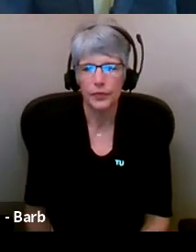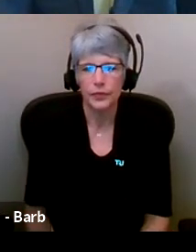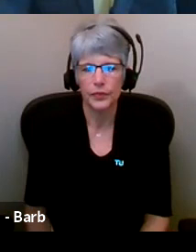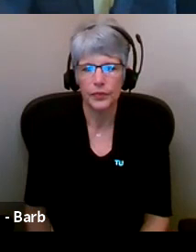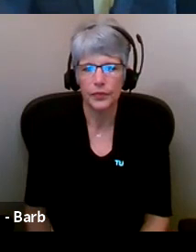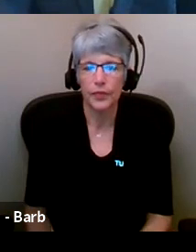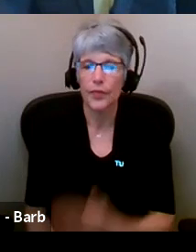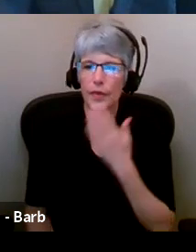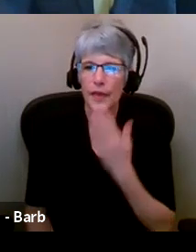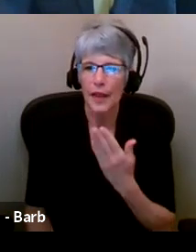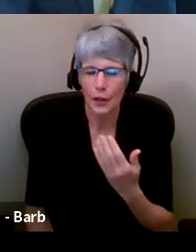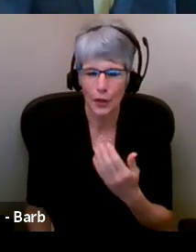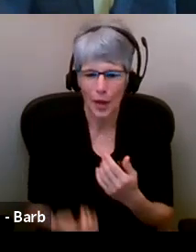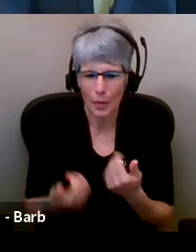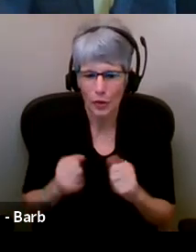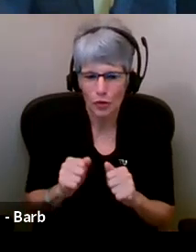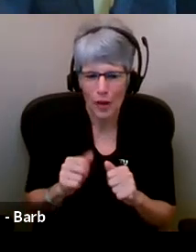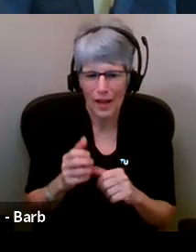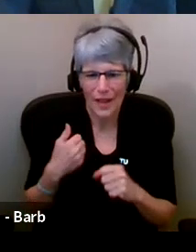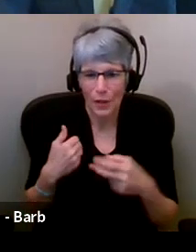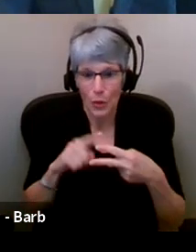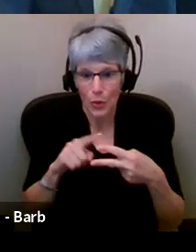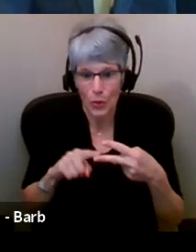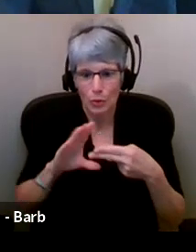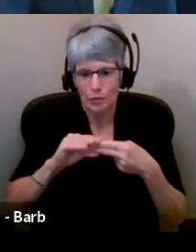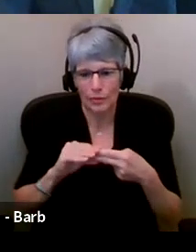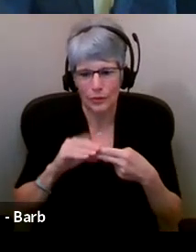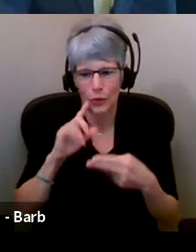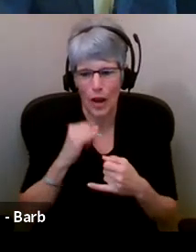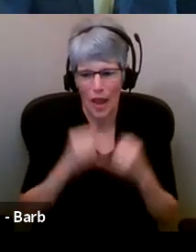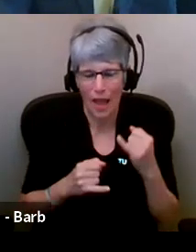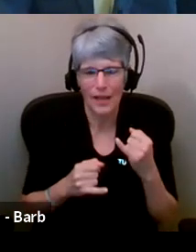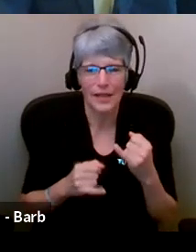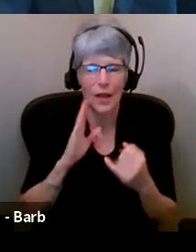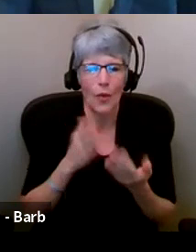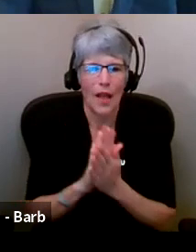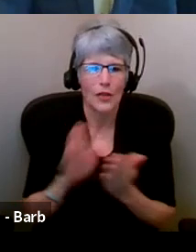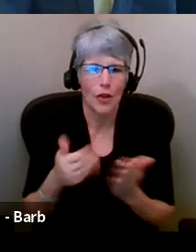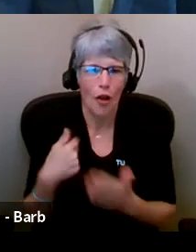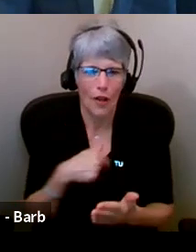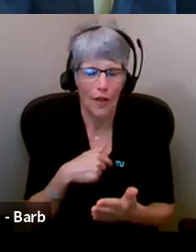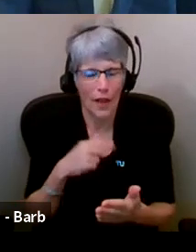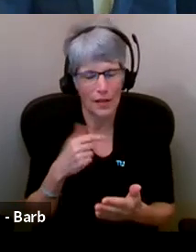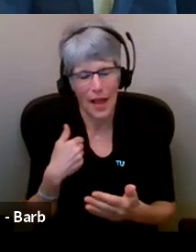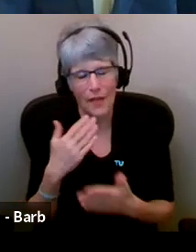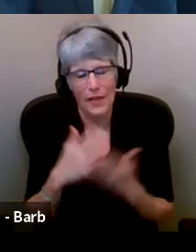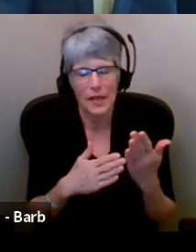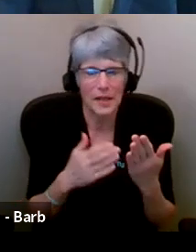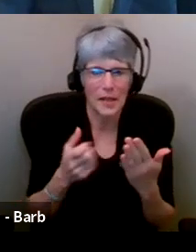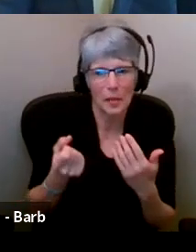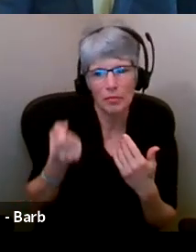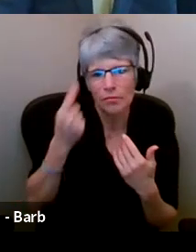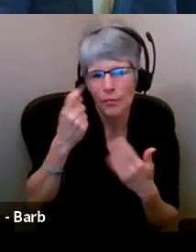Thank you. I'm going to try to squeeze two questions together here for our last one, and both of them are going to ask all of us to provide some insight into what we've learned through the